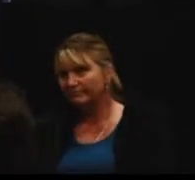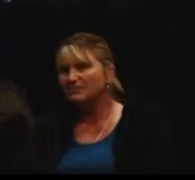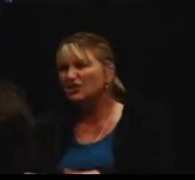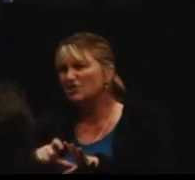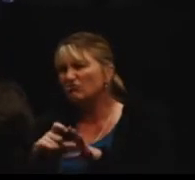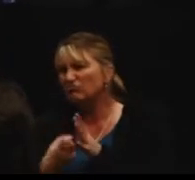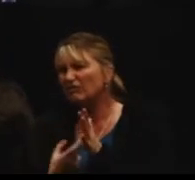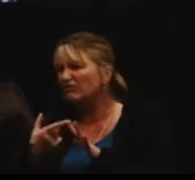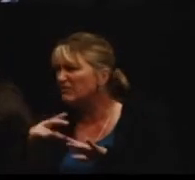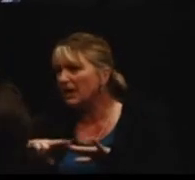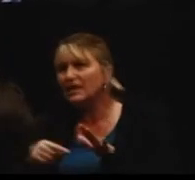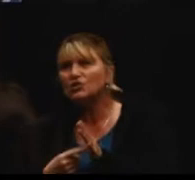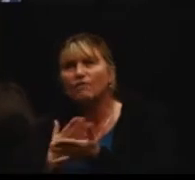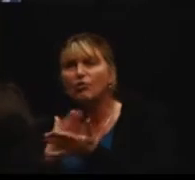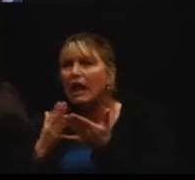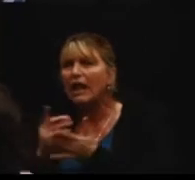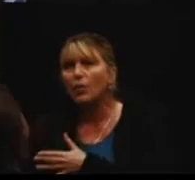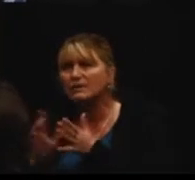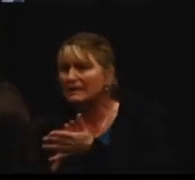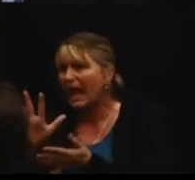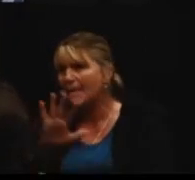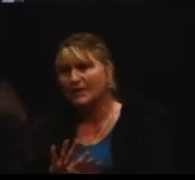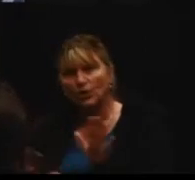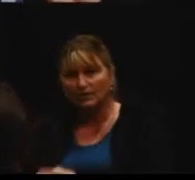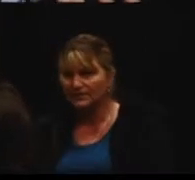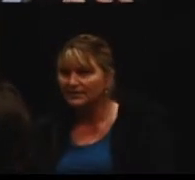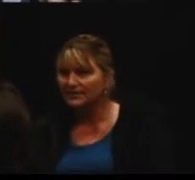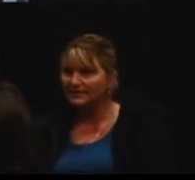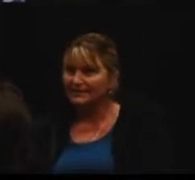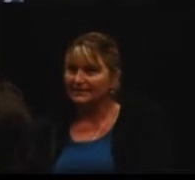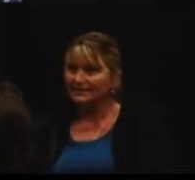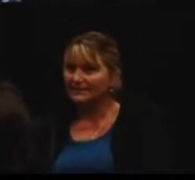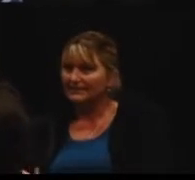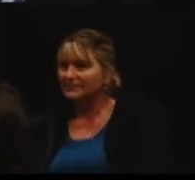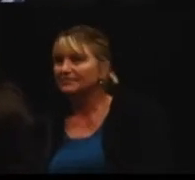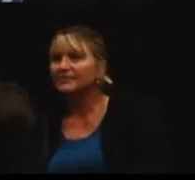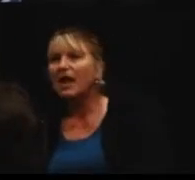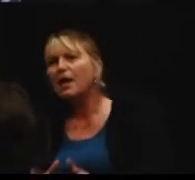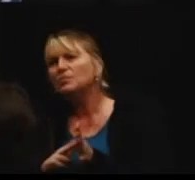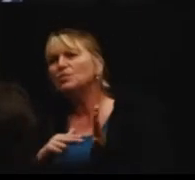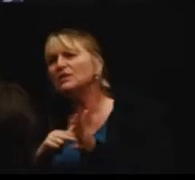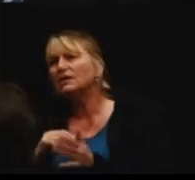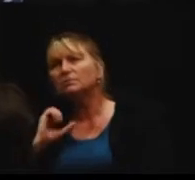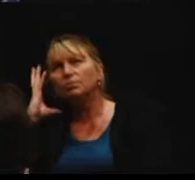wants to live. If we can make New Zealand a place which is, because it's beautiful, has fantastic quality of life, a place where people want to